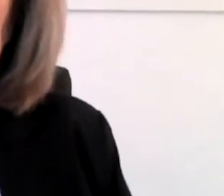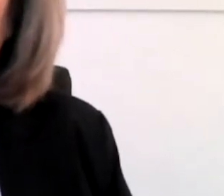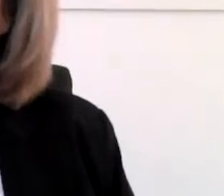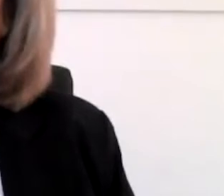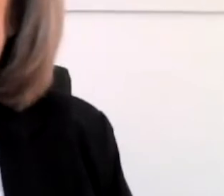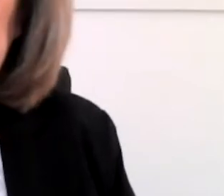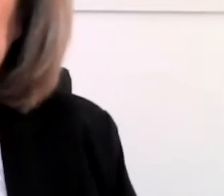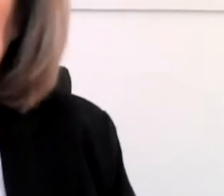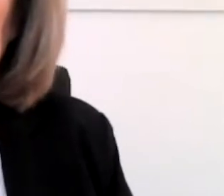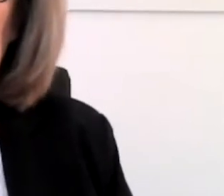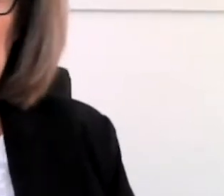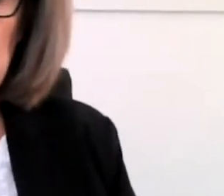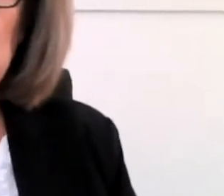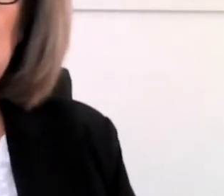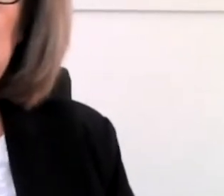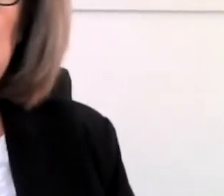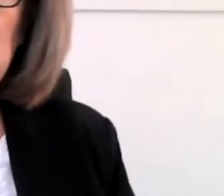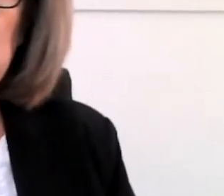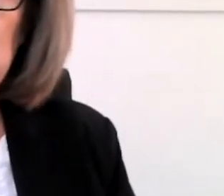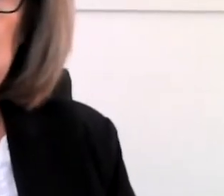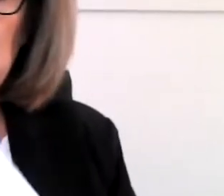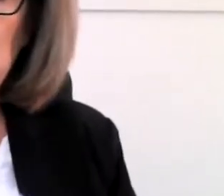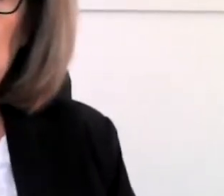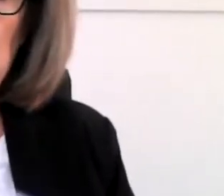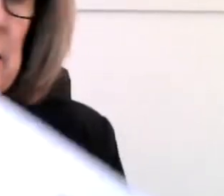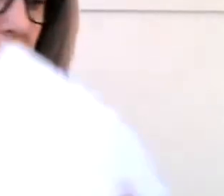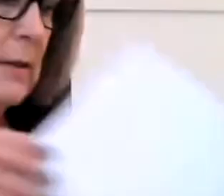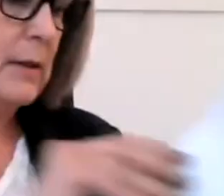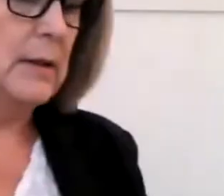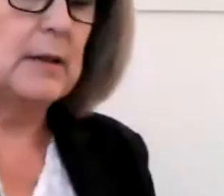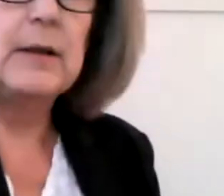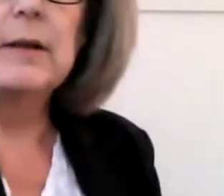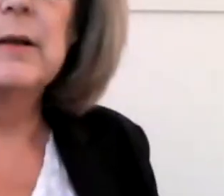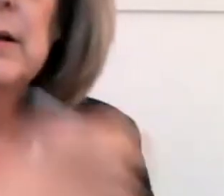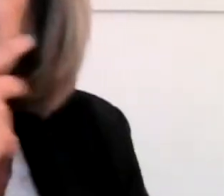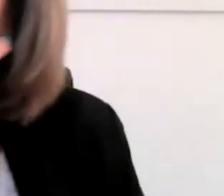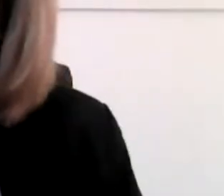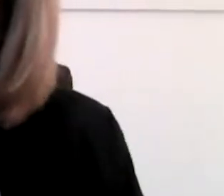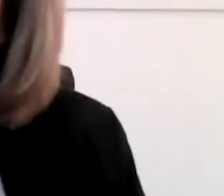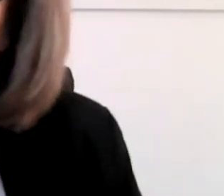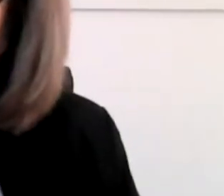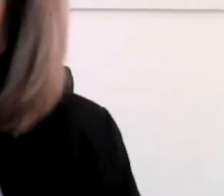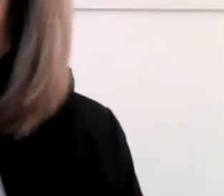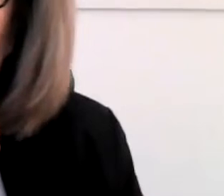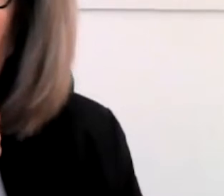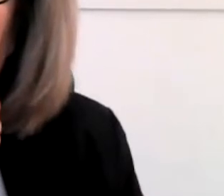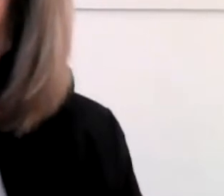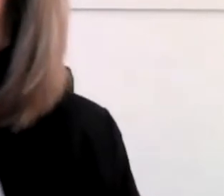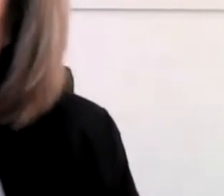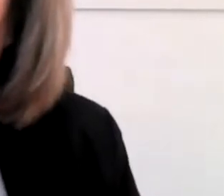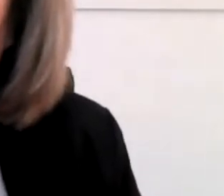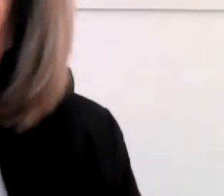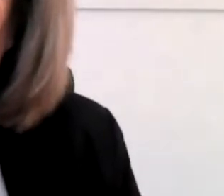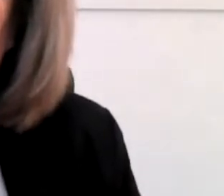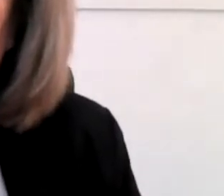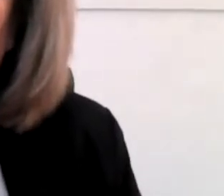Krista? Okay. Are there any overall comments that anyone wants to take before the break or hear Krista speak to? We can